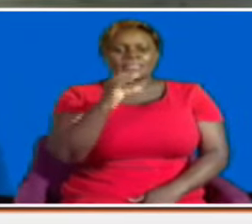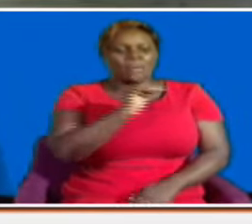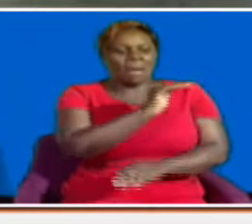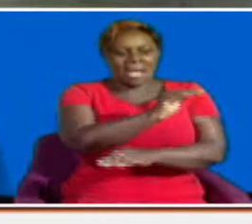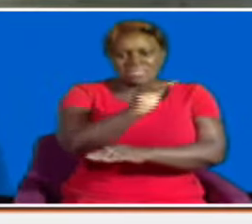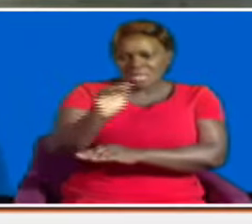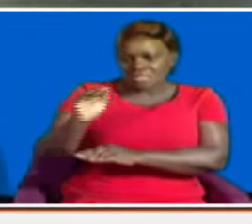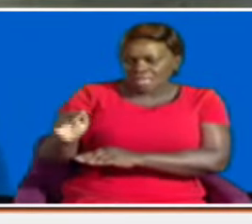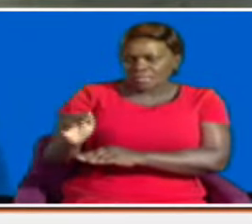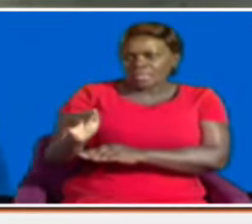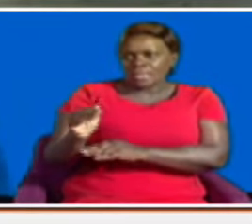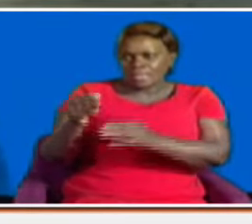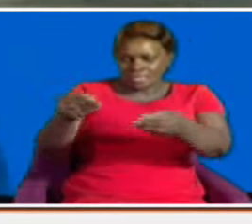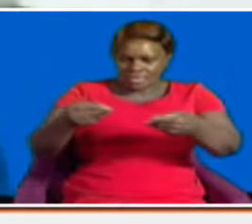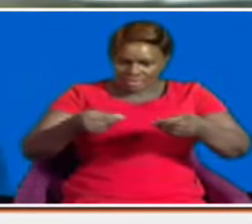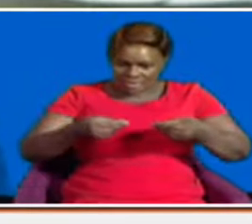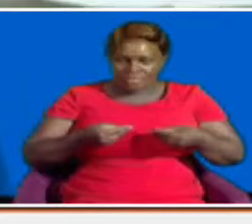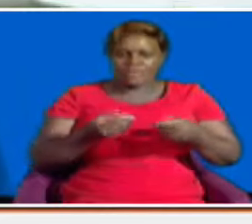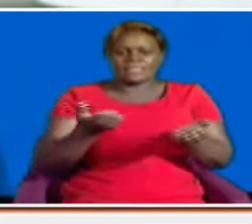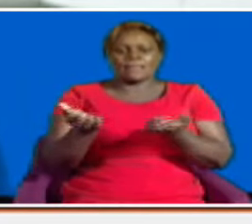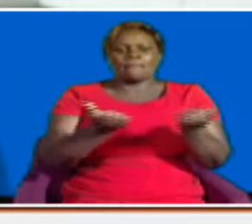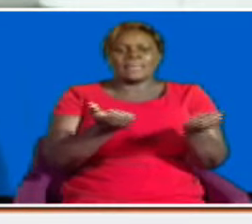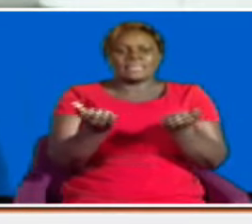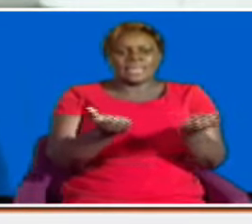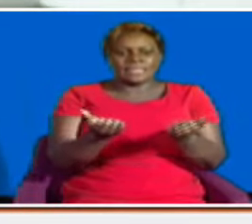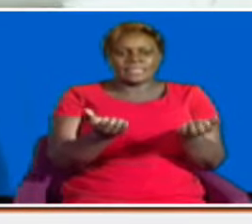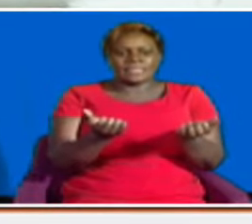customers. Why can't you give us this kind of business